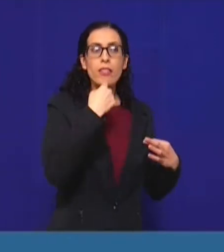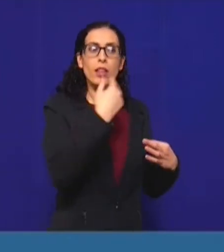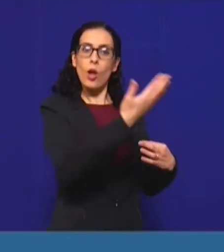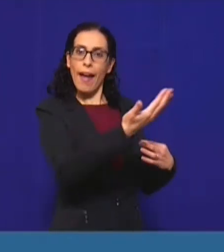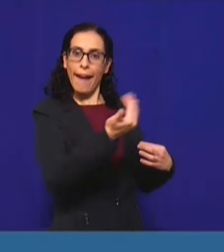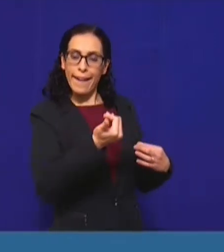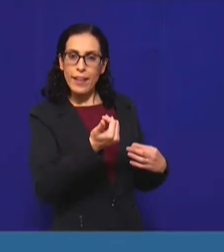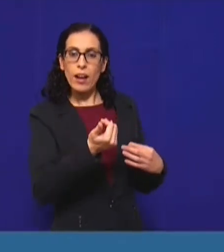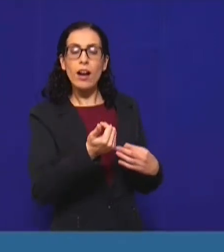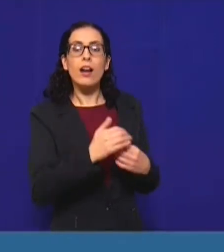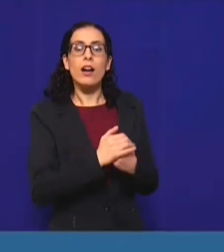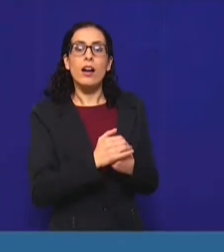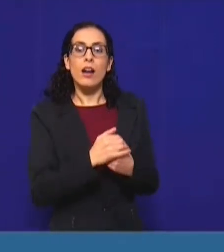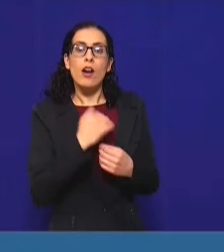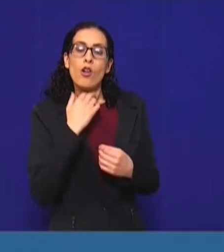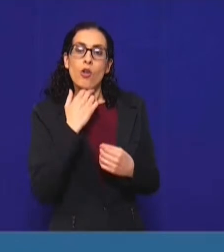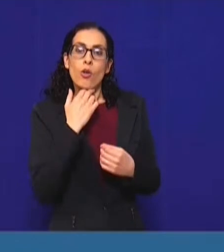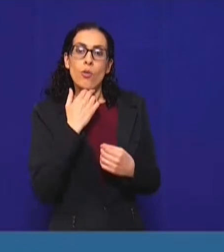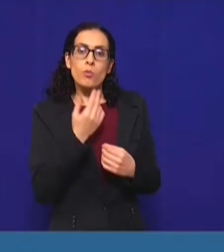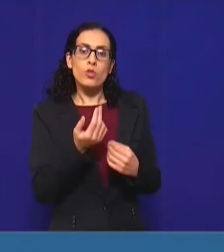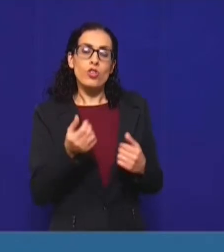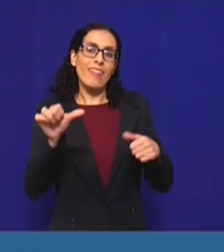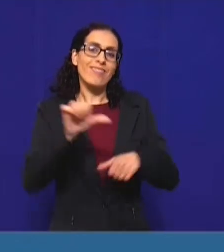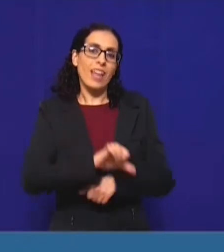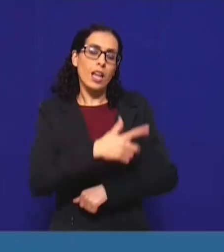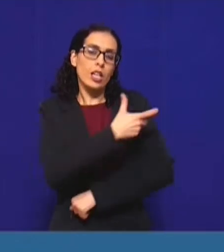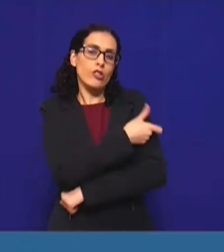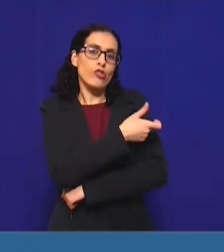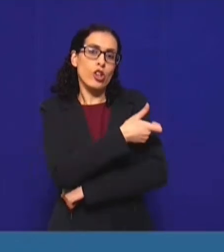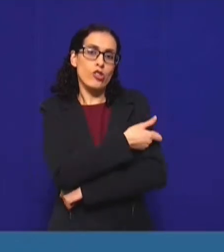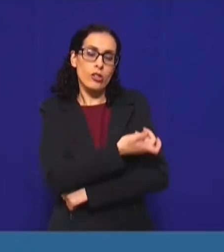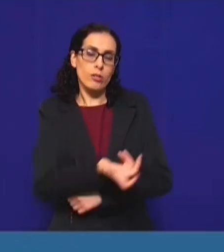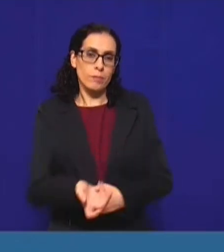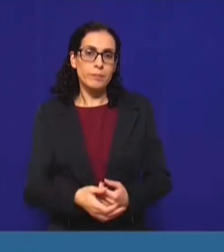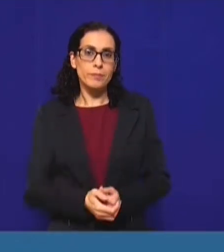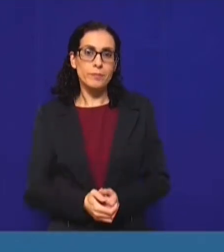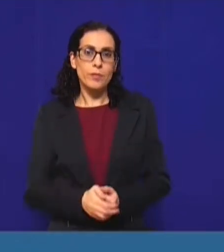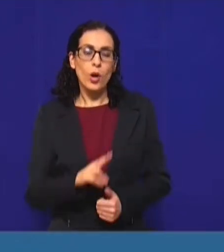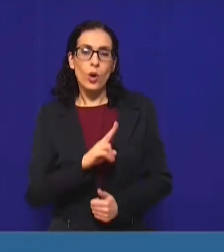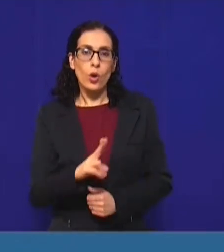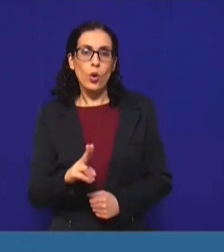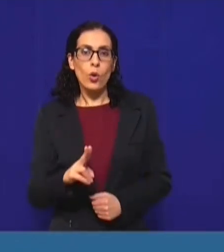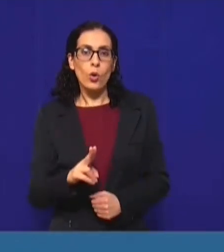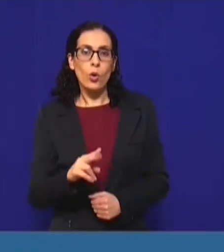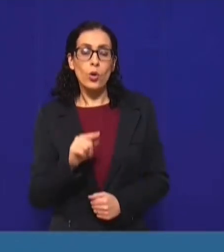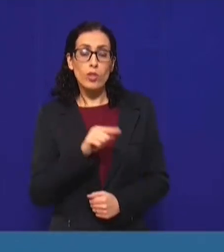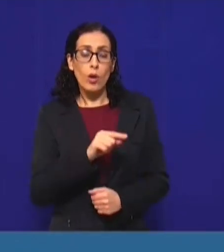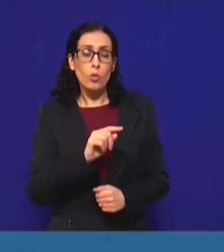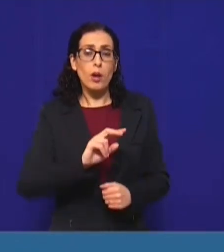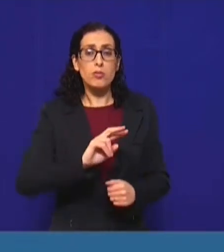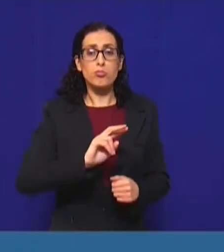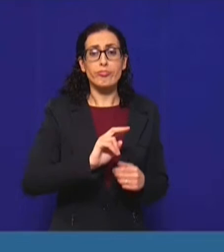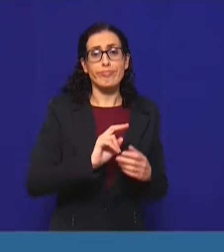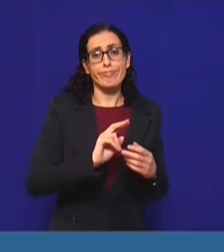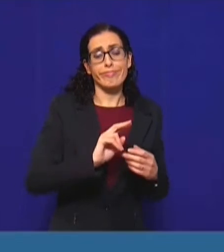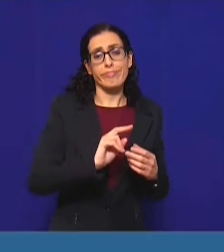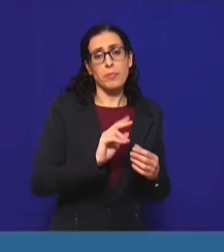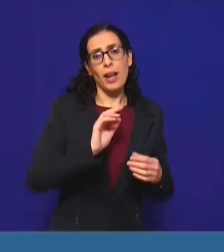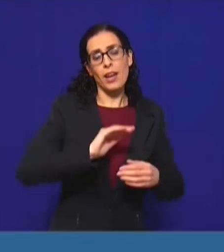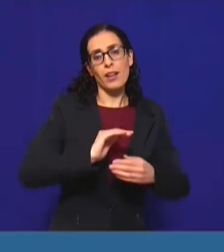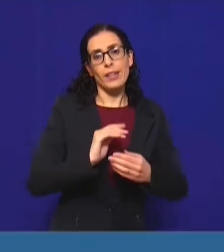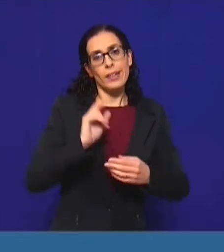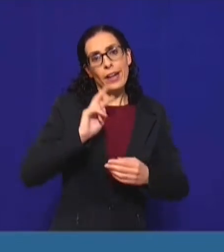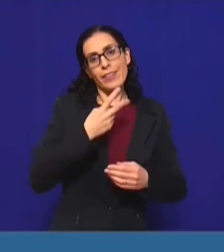jitlaqmu, hemmhekk ma tkunx qiegħed taħli dawn it-tilqim, però dawn qegħdin ikunu kollha l-backup lists minn nies li